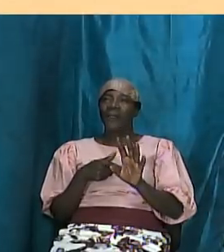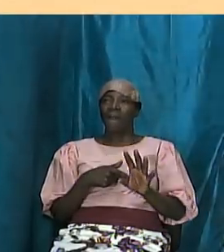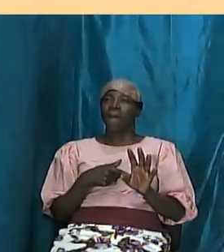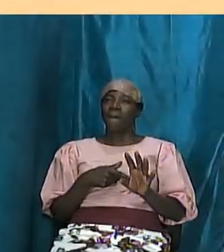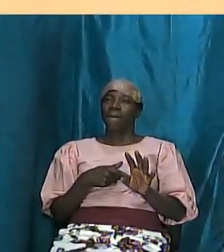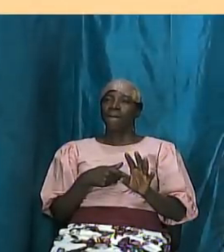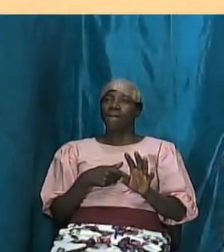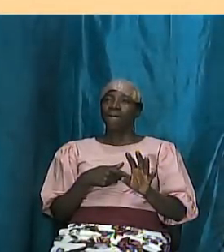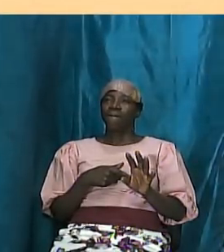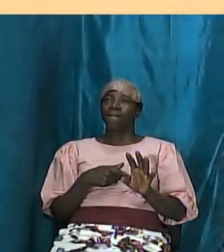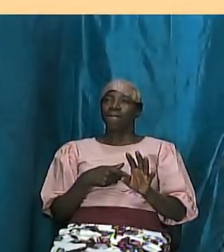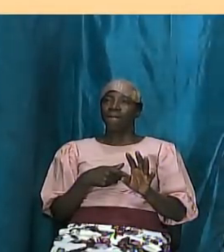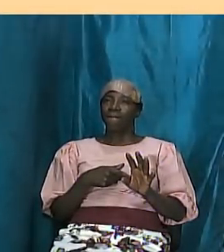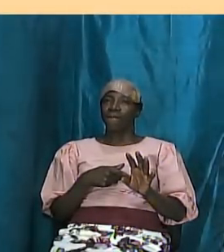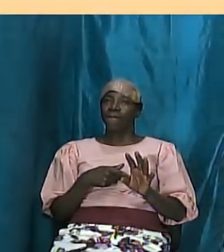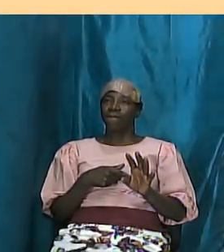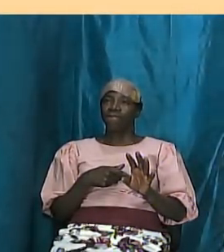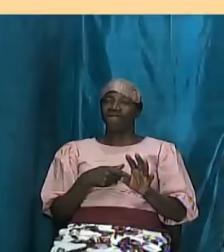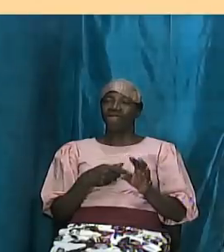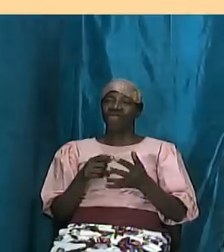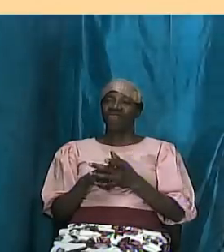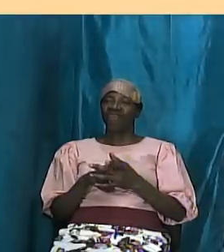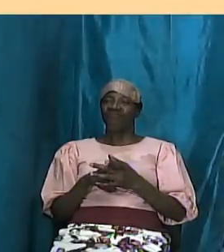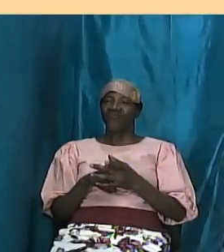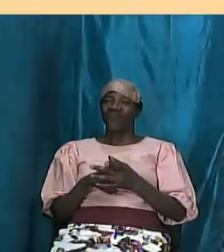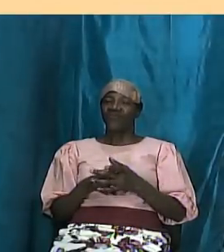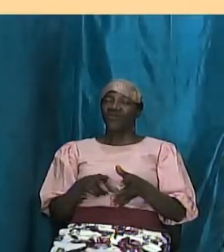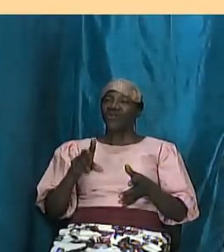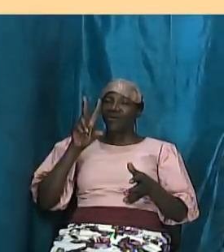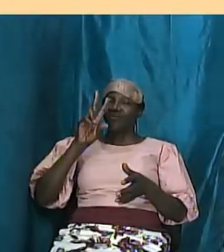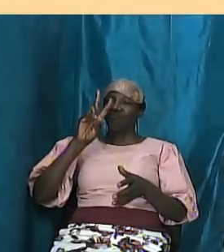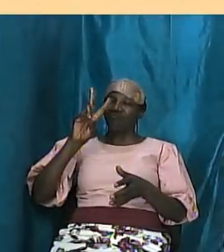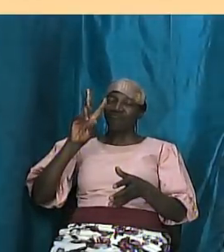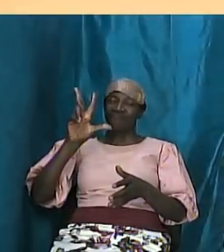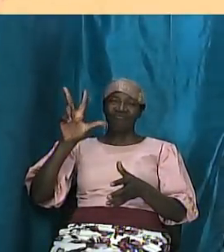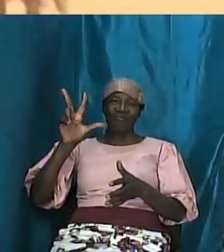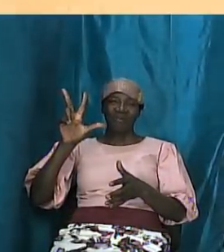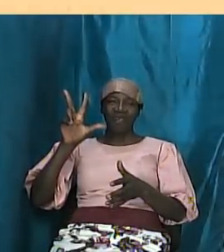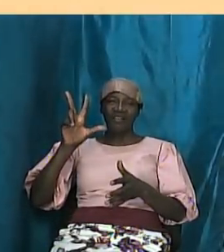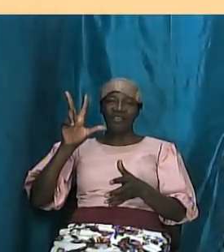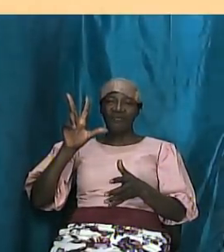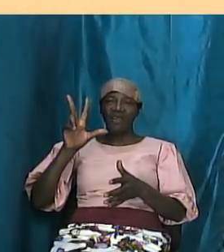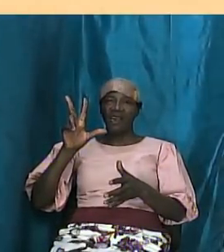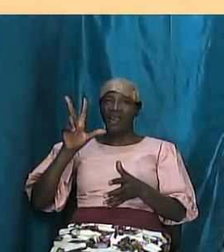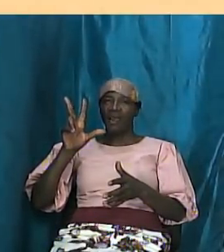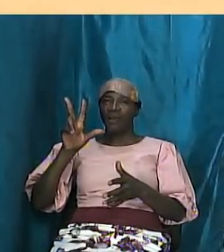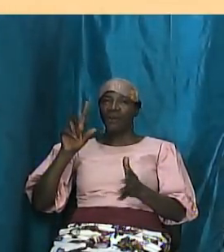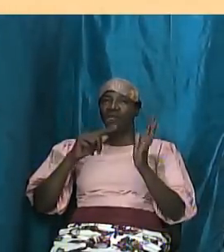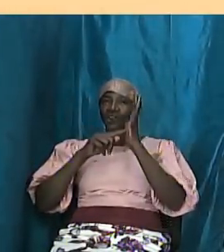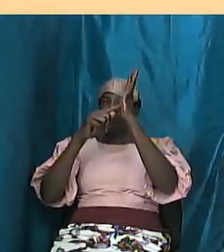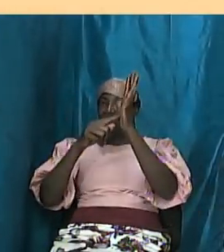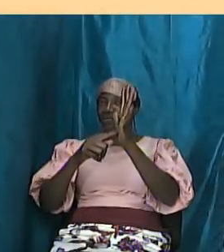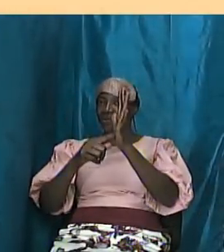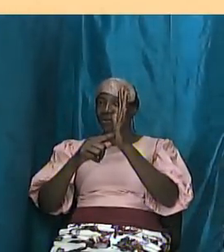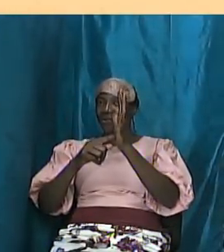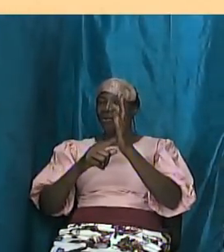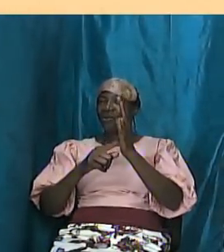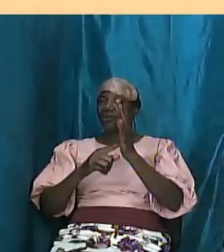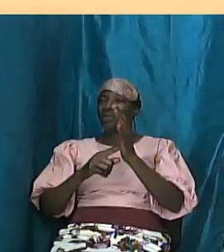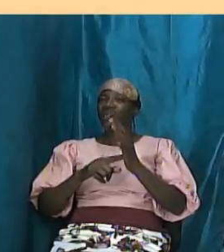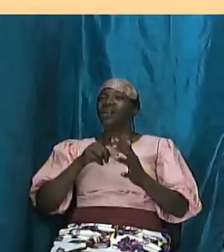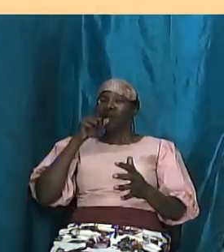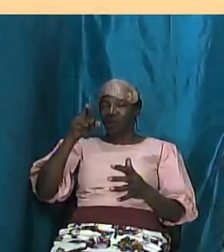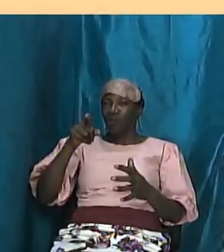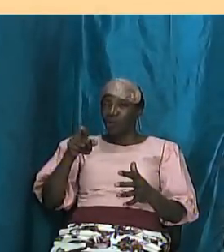to form the basis of a quick review in addition to what I've said before. And once that is done,